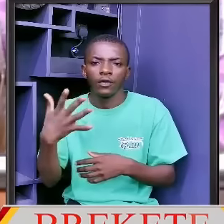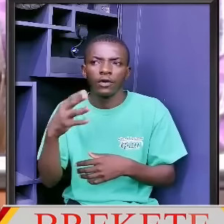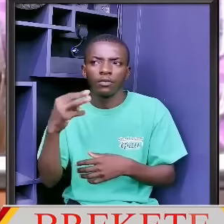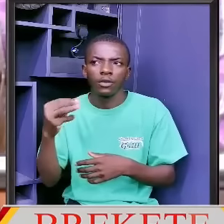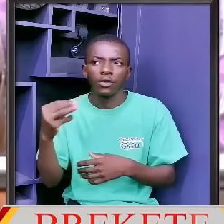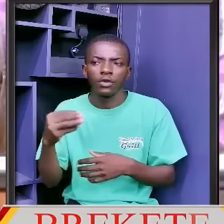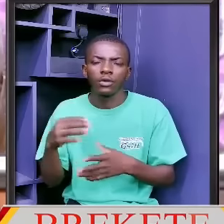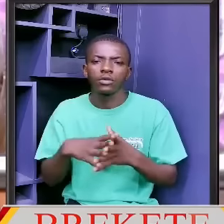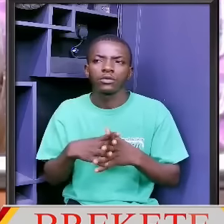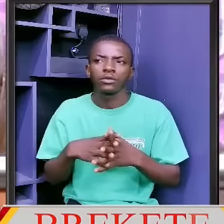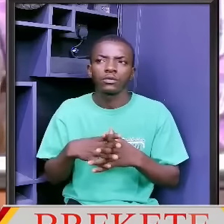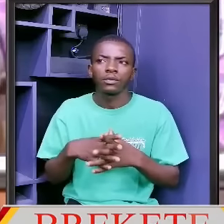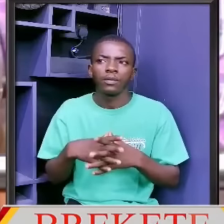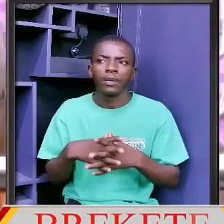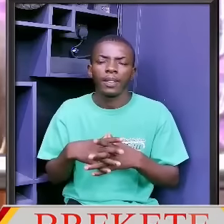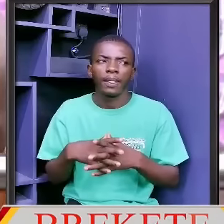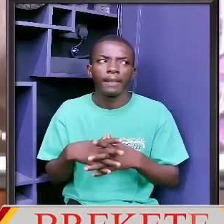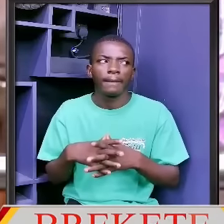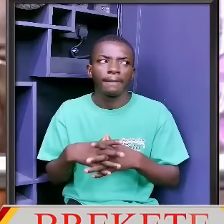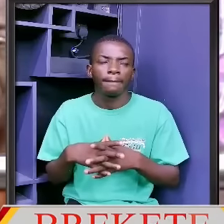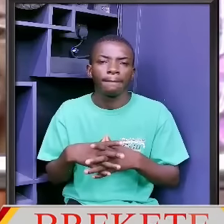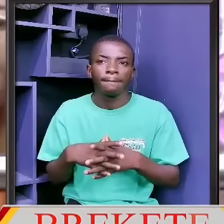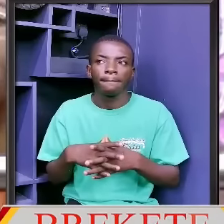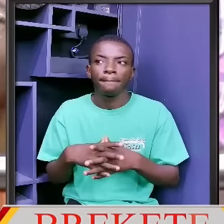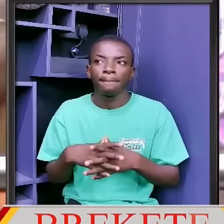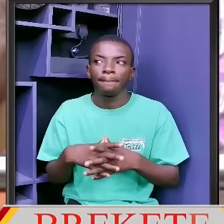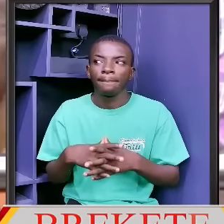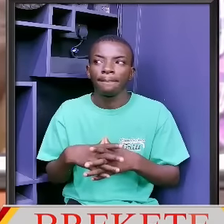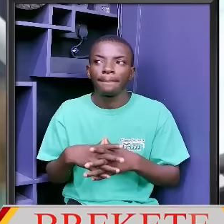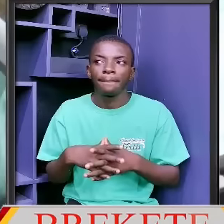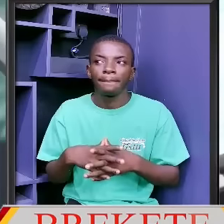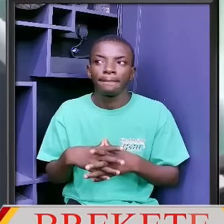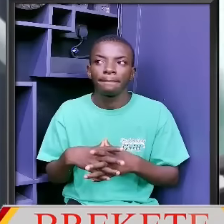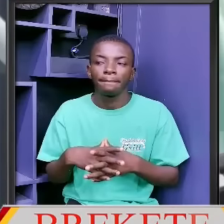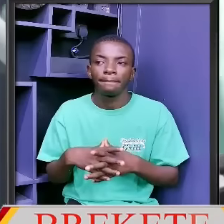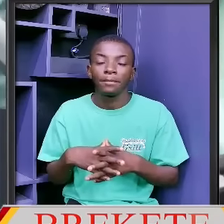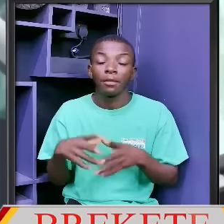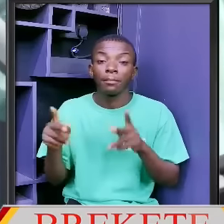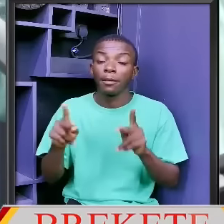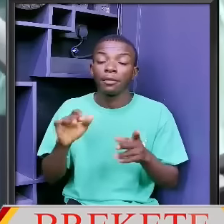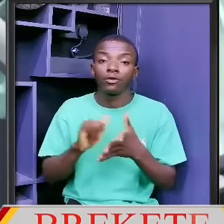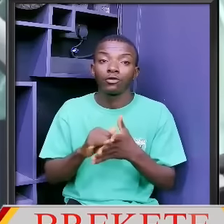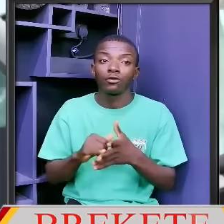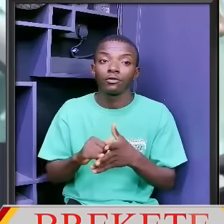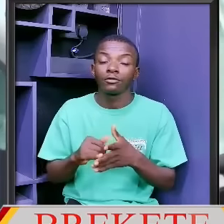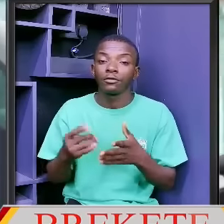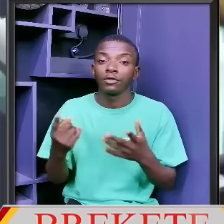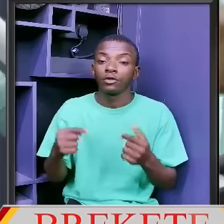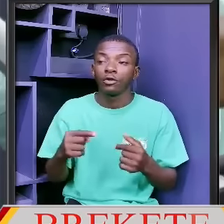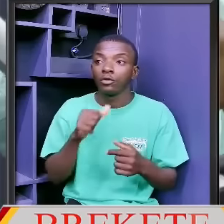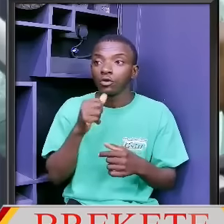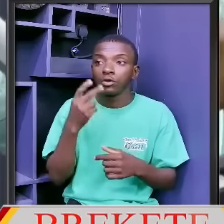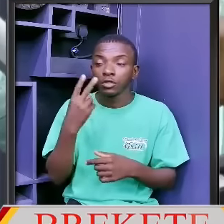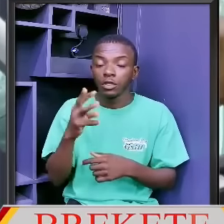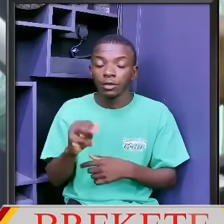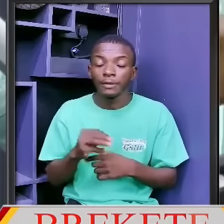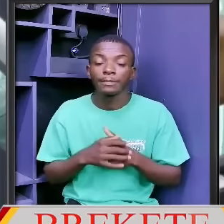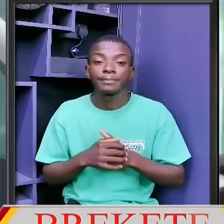They released him. So the way he see me. Wait. The people, the bandits come, they no see